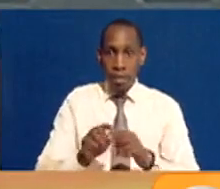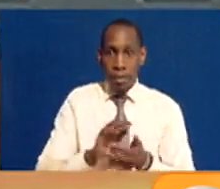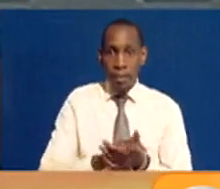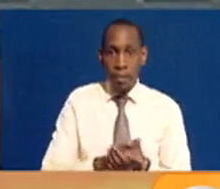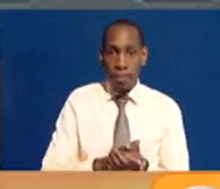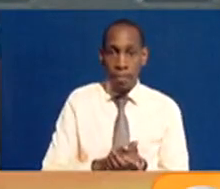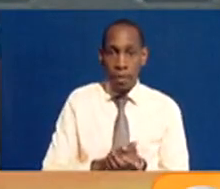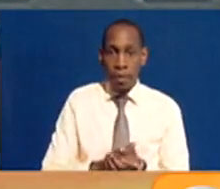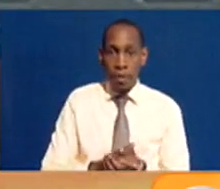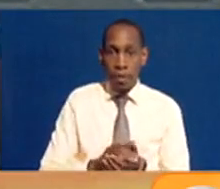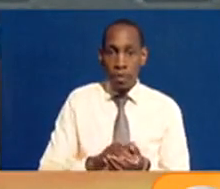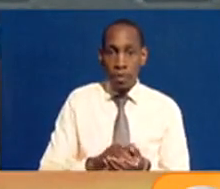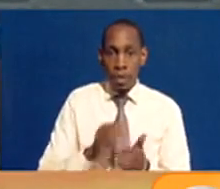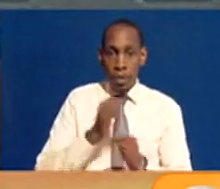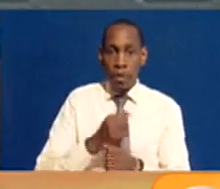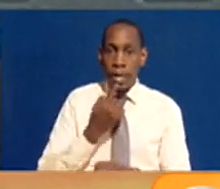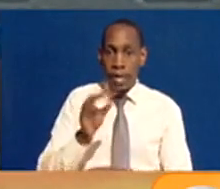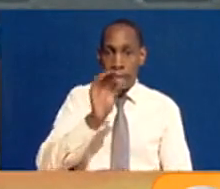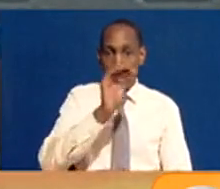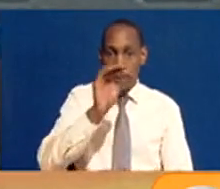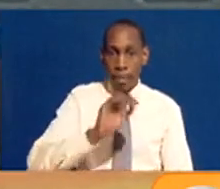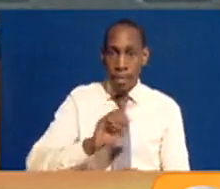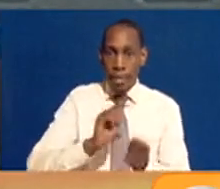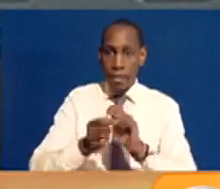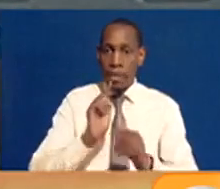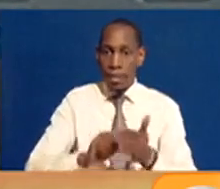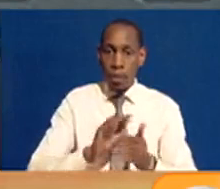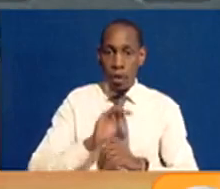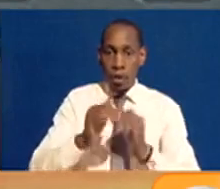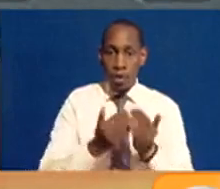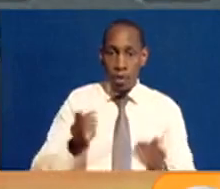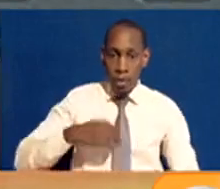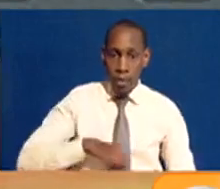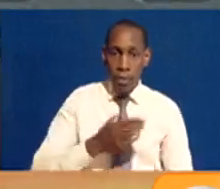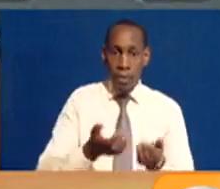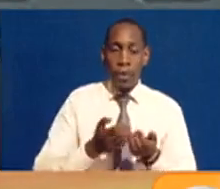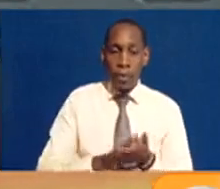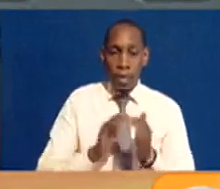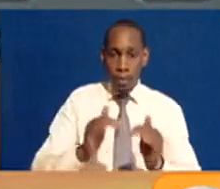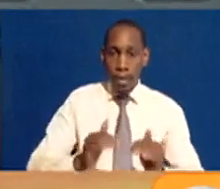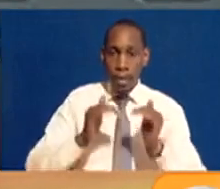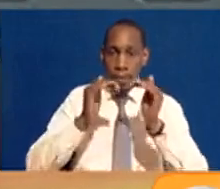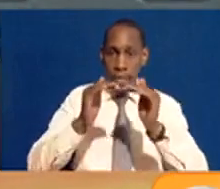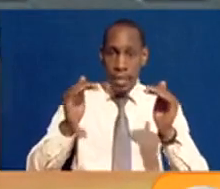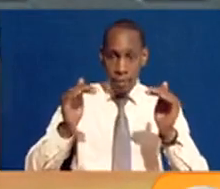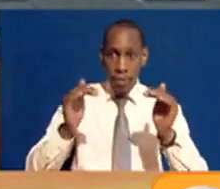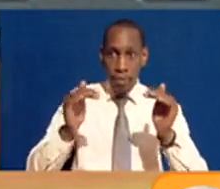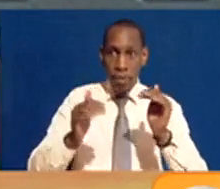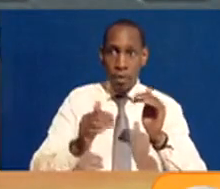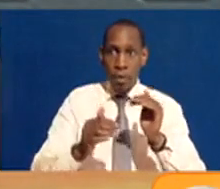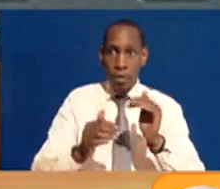towards 100% transition and said that all our children need to move to the next level without